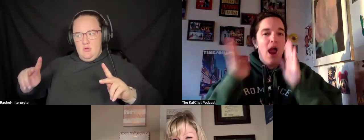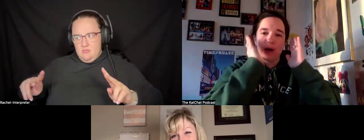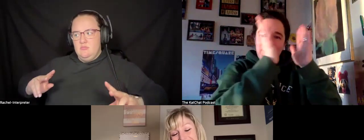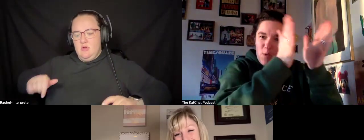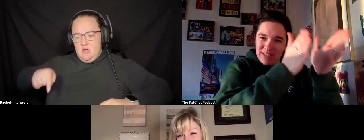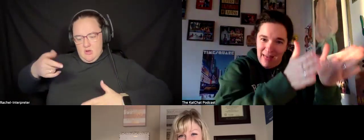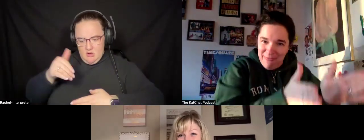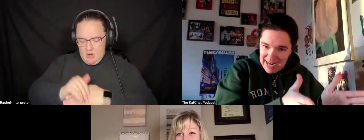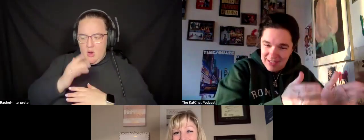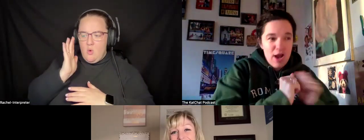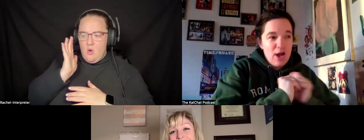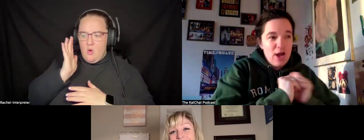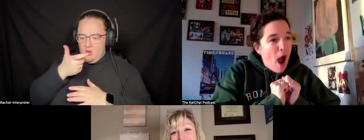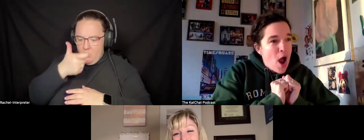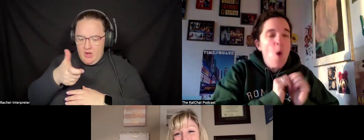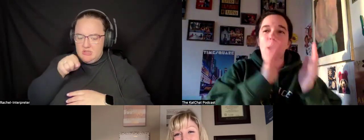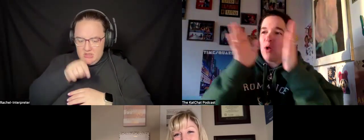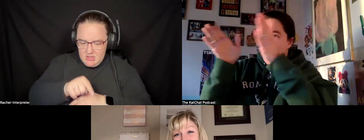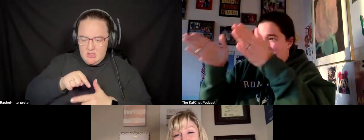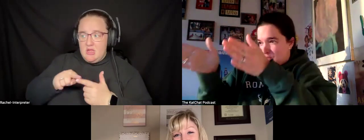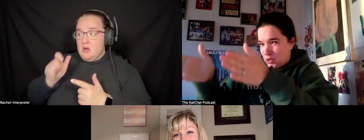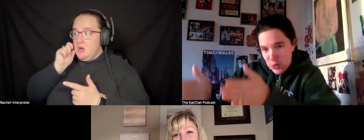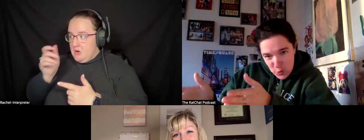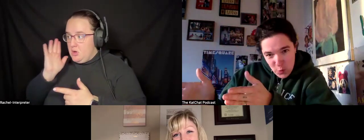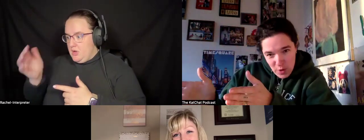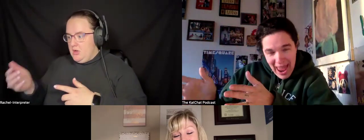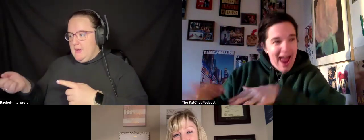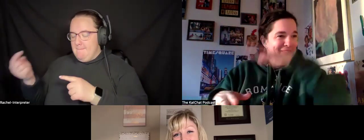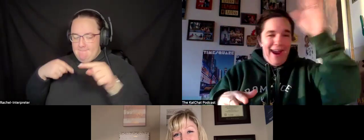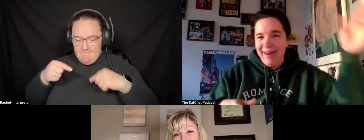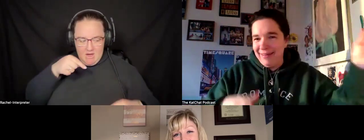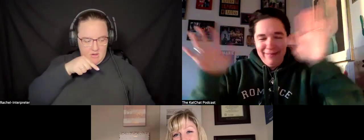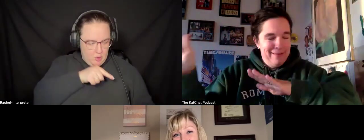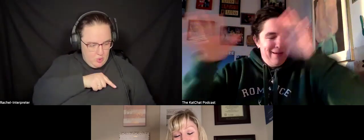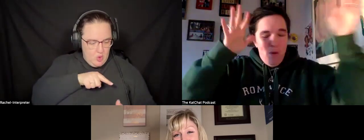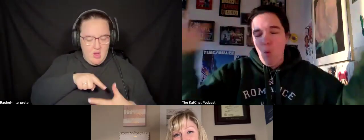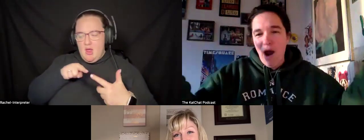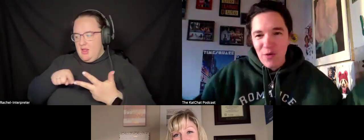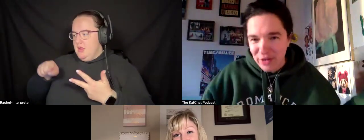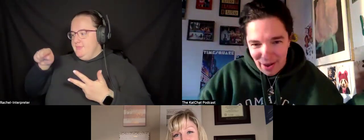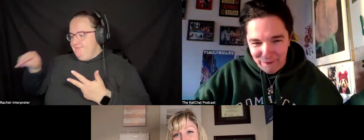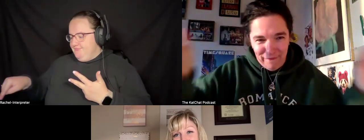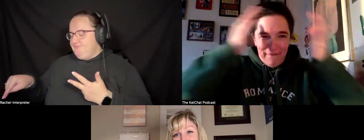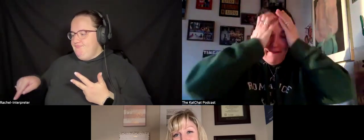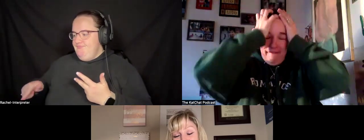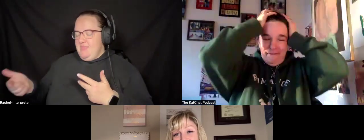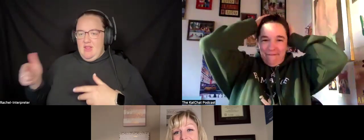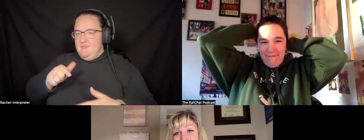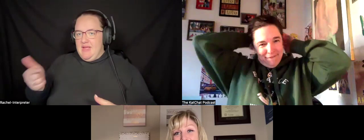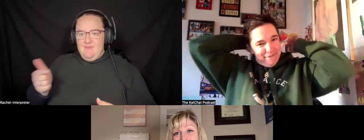tonight I'm gonna focus on this. Tomorrow I'm gonna go back to do, and then one or the